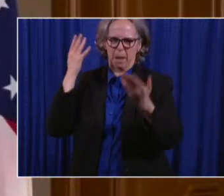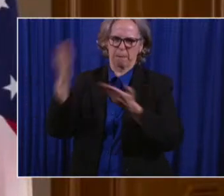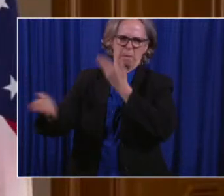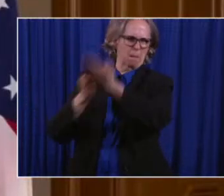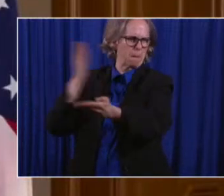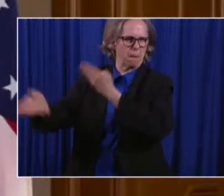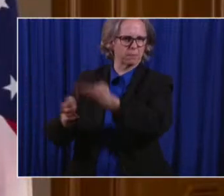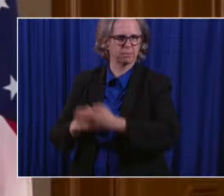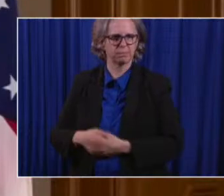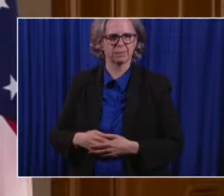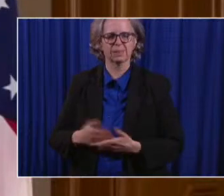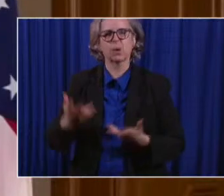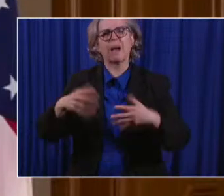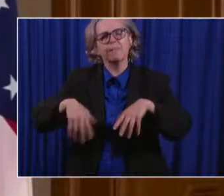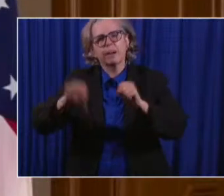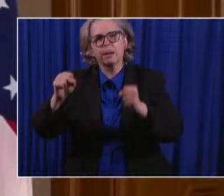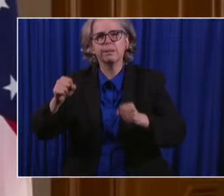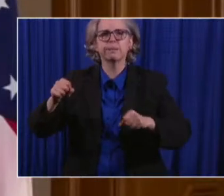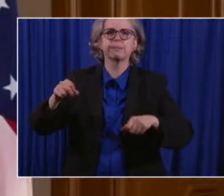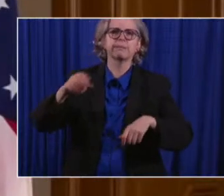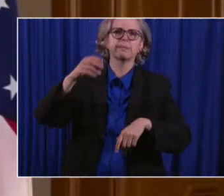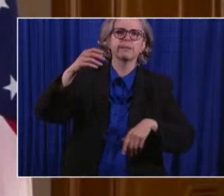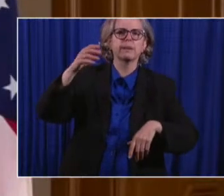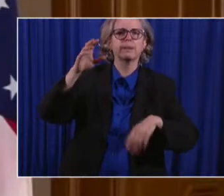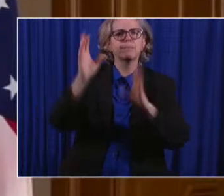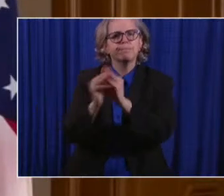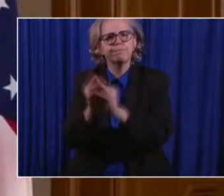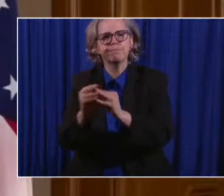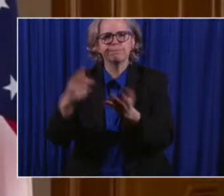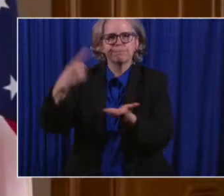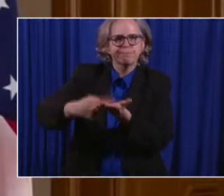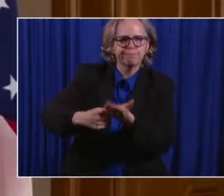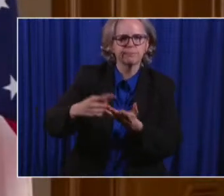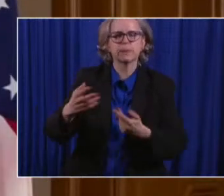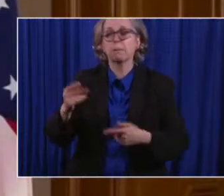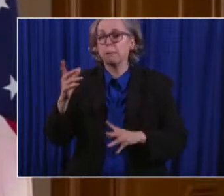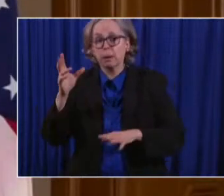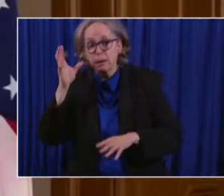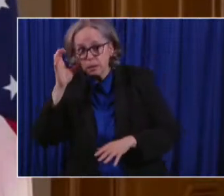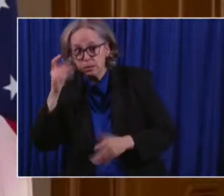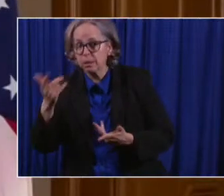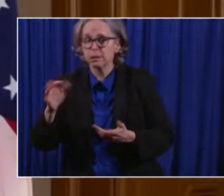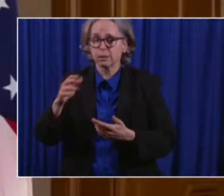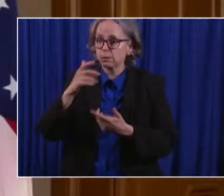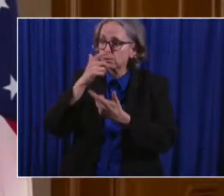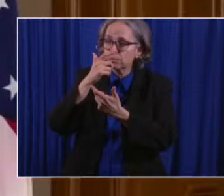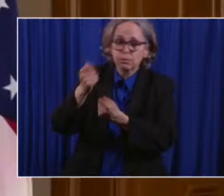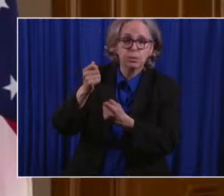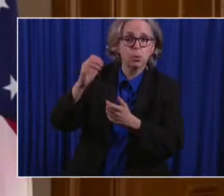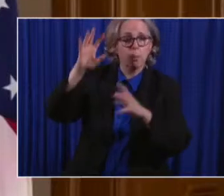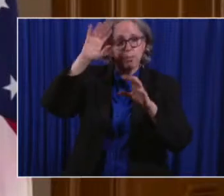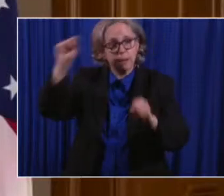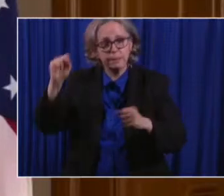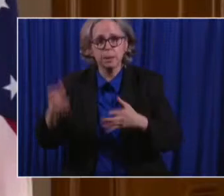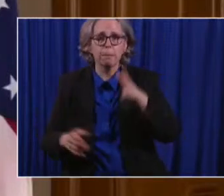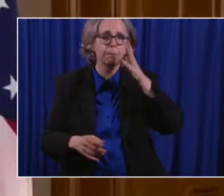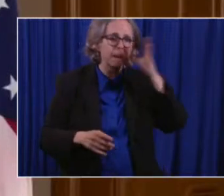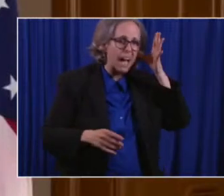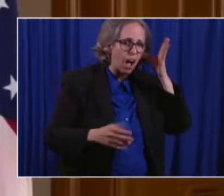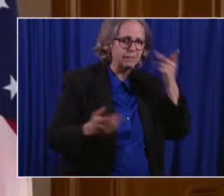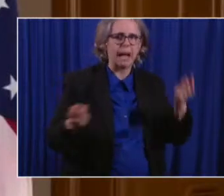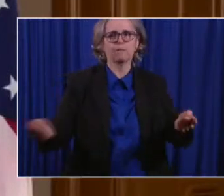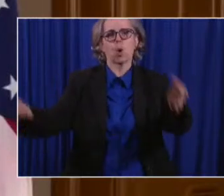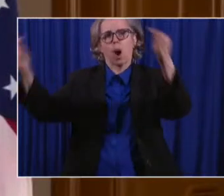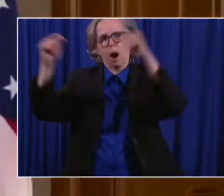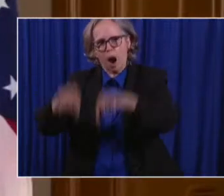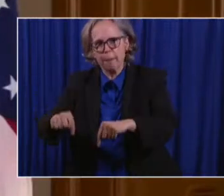People, whether they're school officials or whether they're health officials or whether they're parents, they have the opportunity to come in and